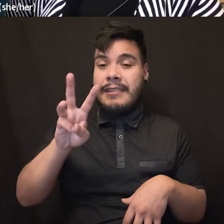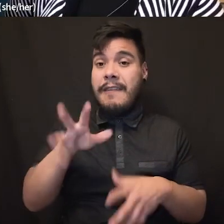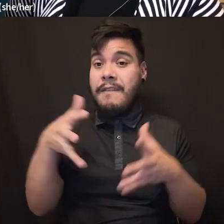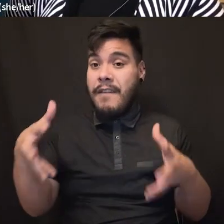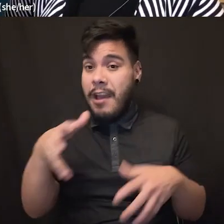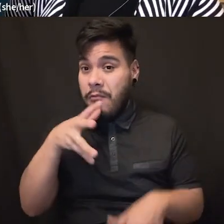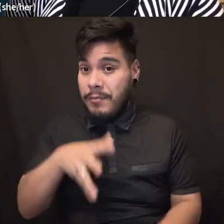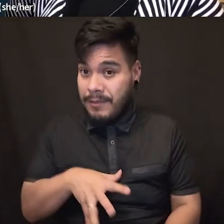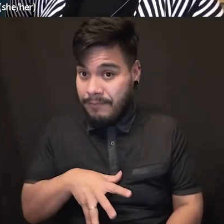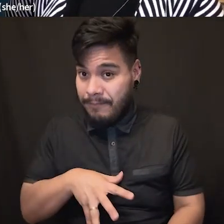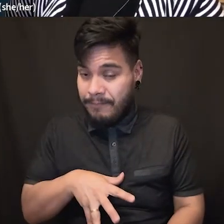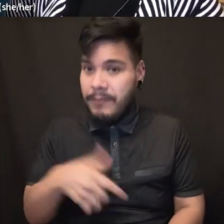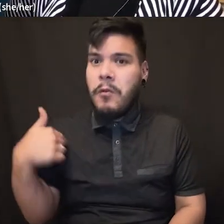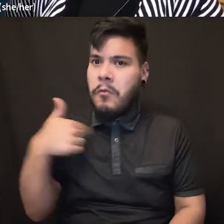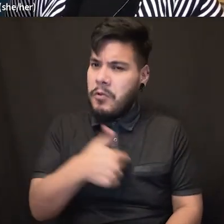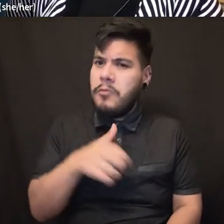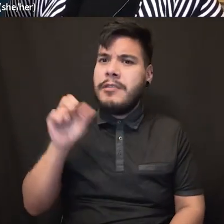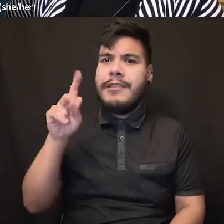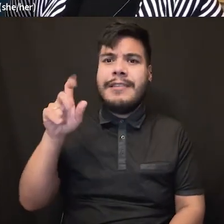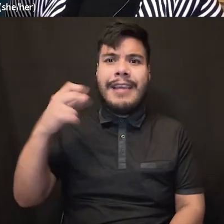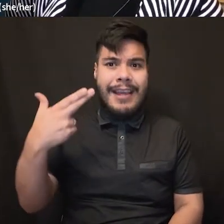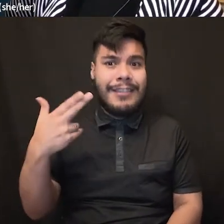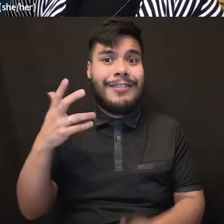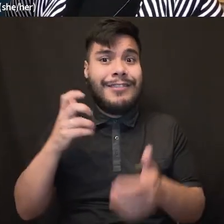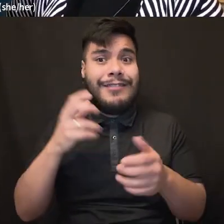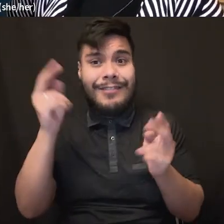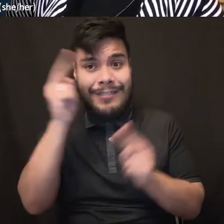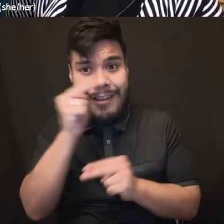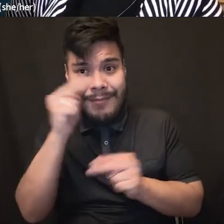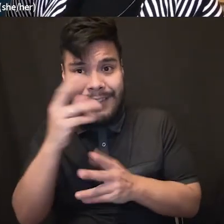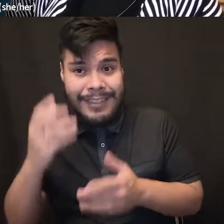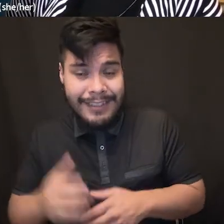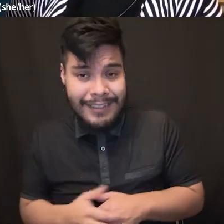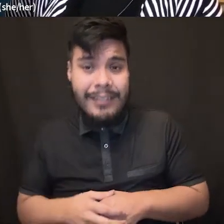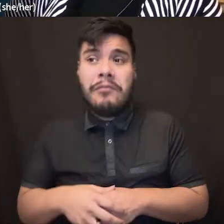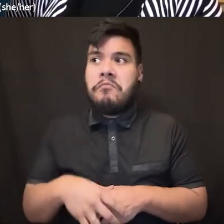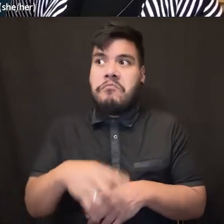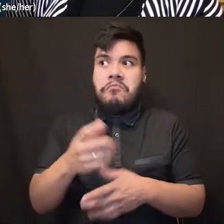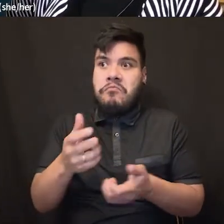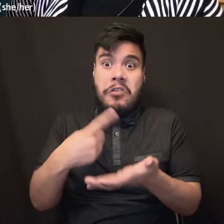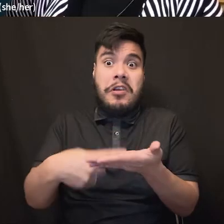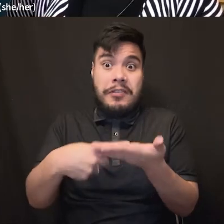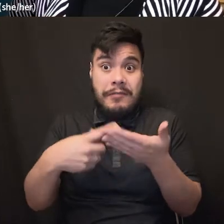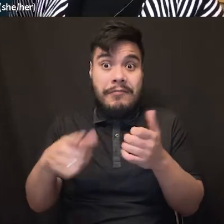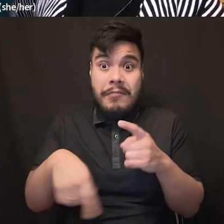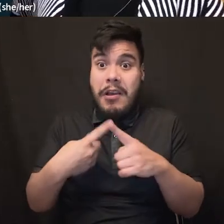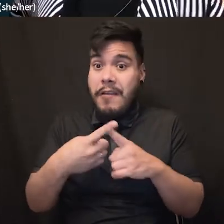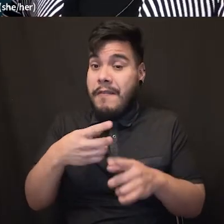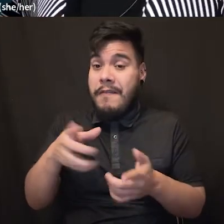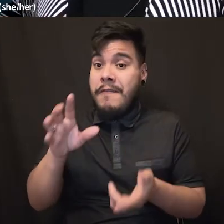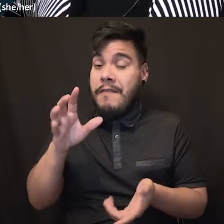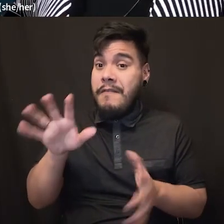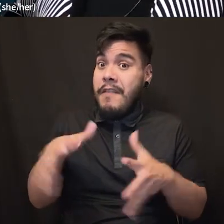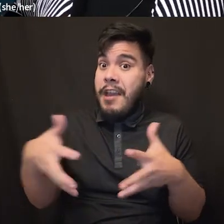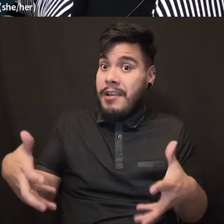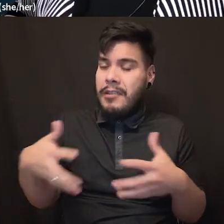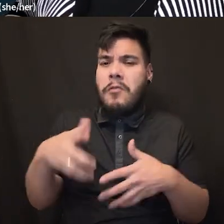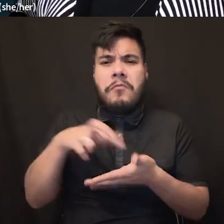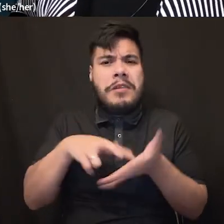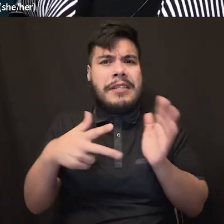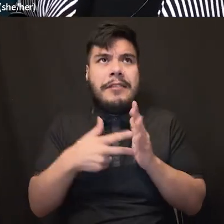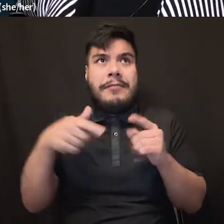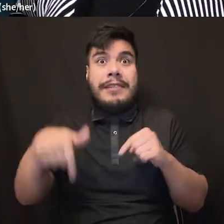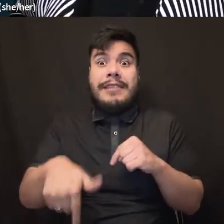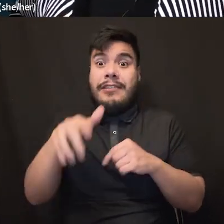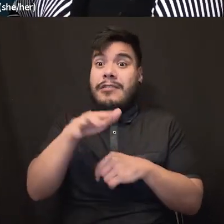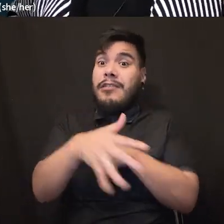do sketch comedy that deals directly with fatness and what it means to be fat in this country